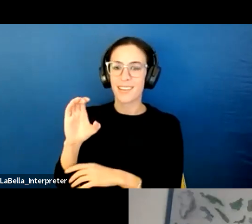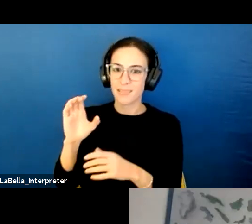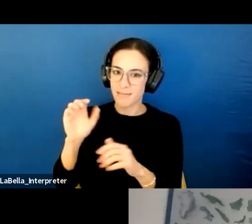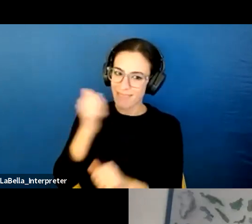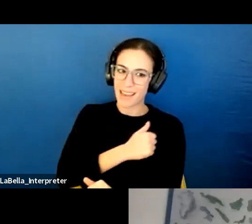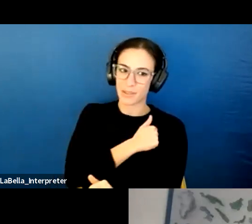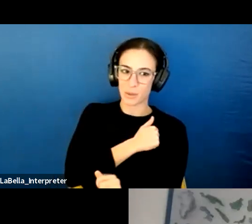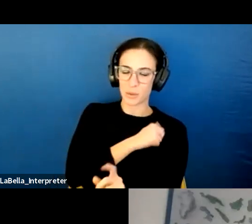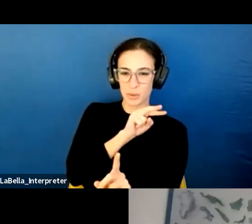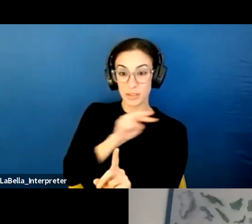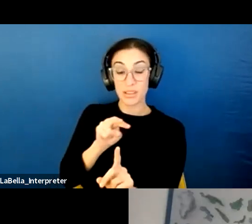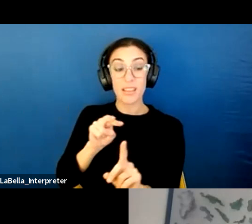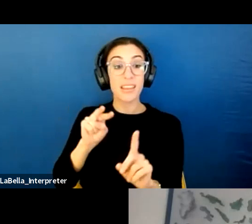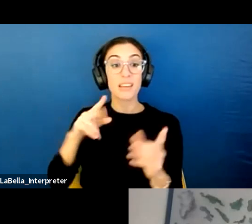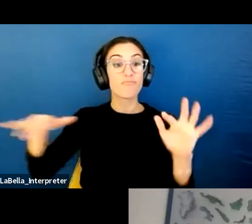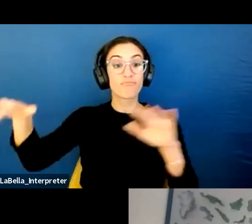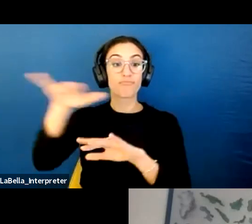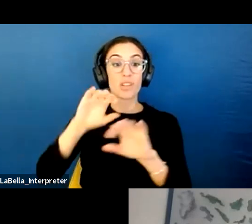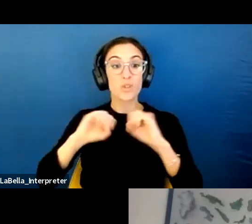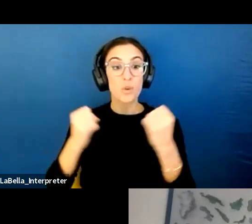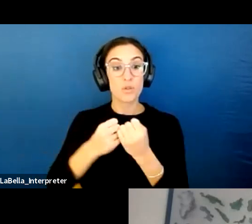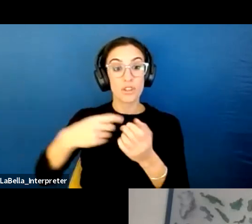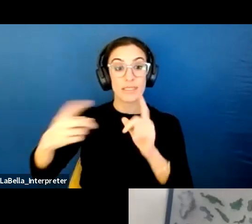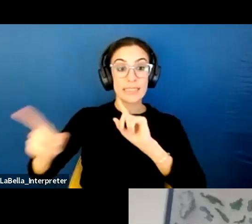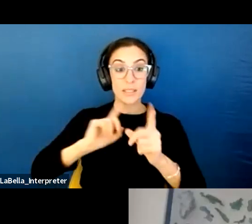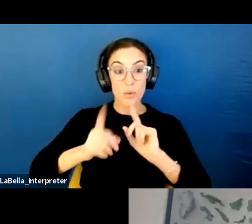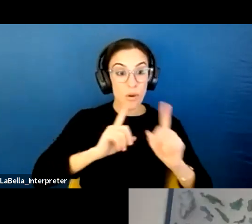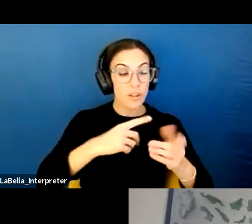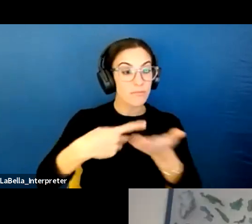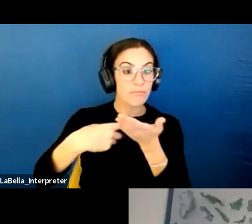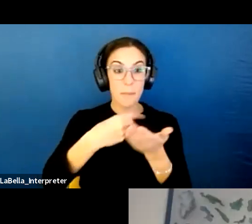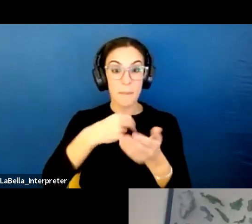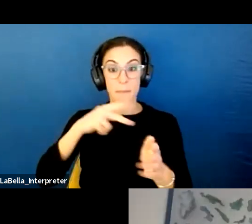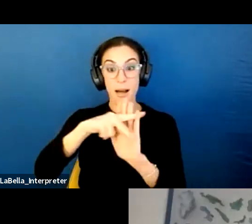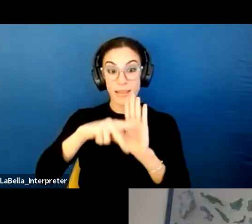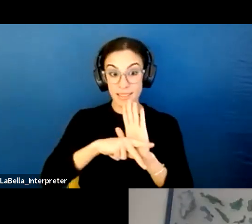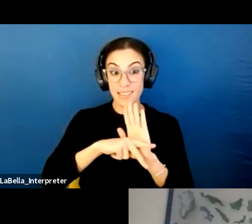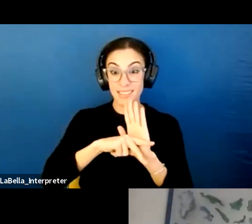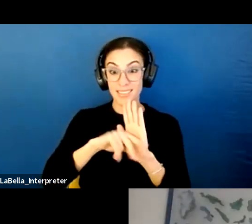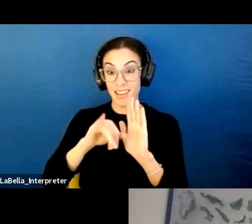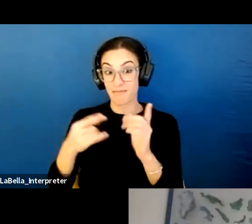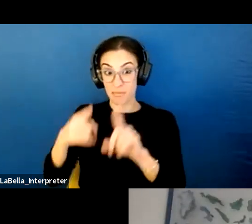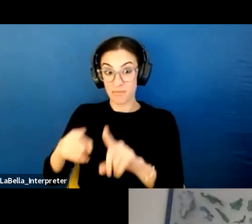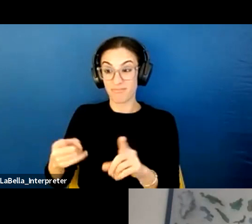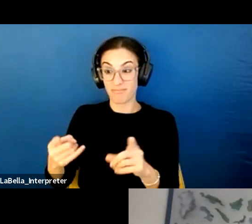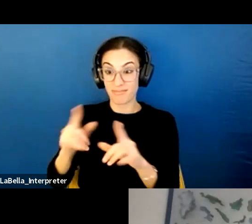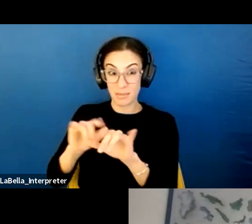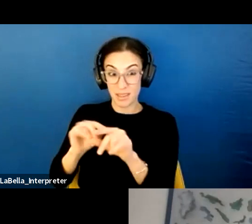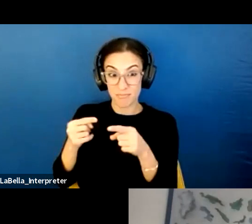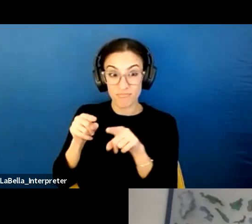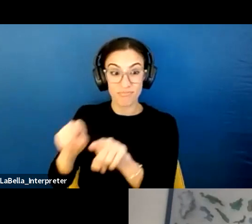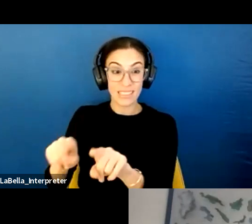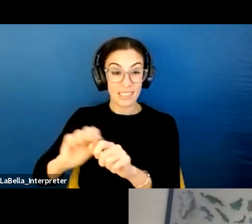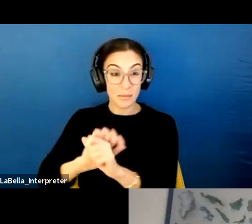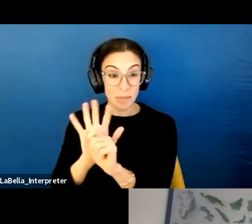The social discourse and social policies that came along with the pandemic really validated, I think,